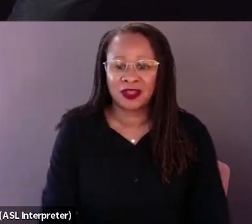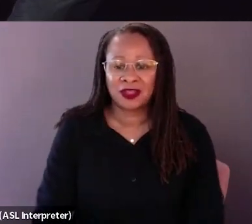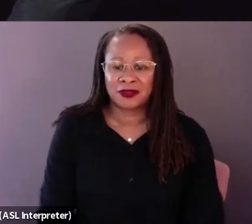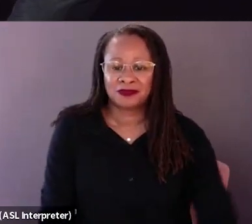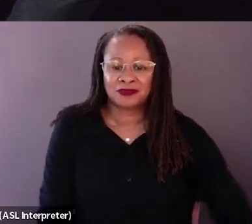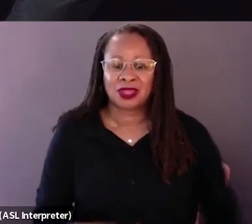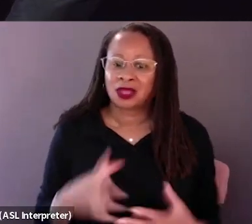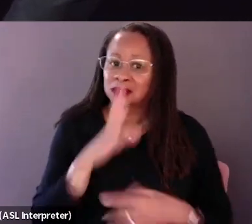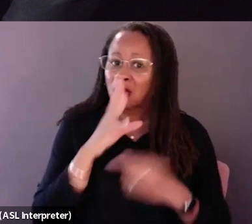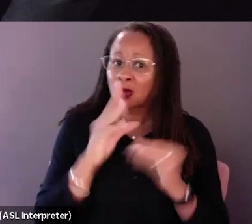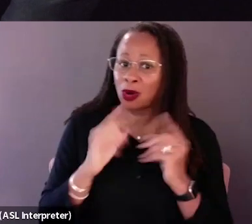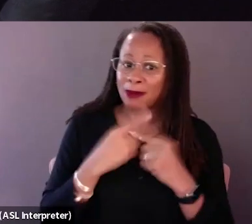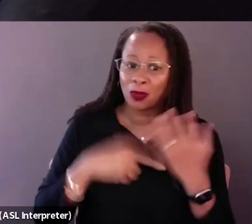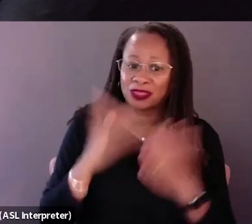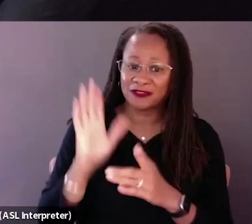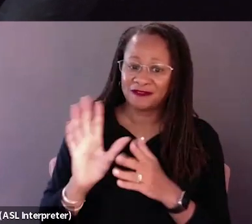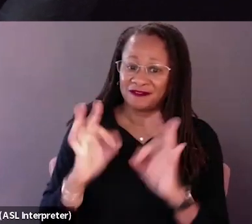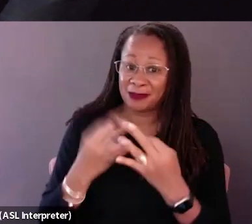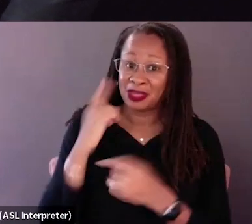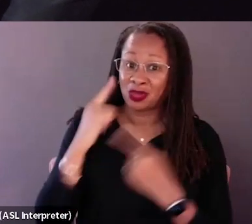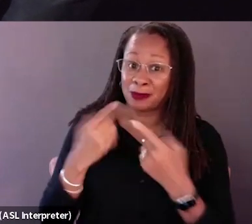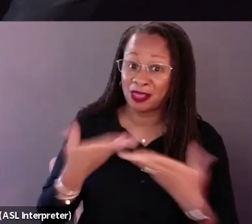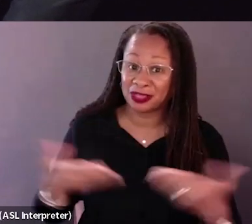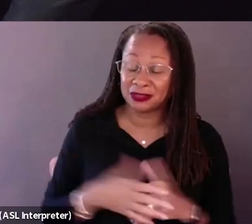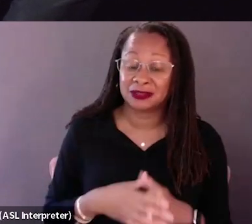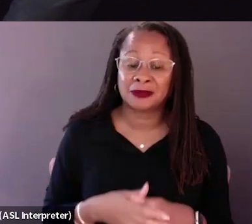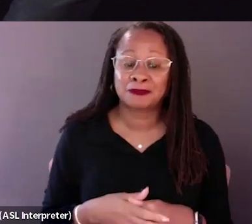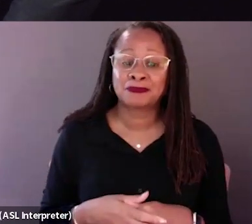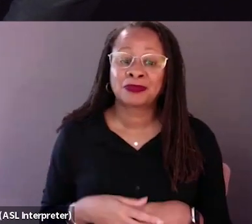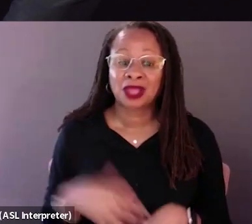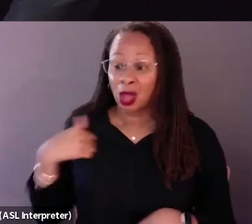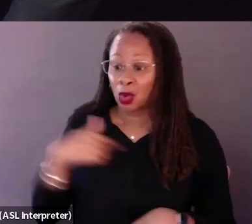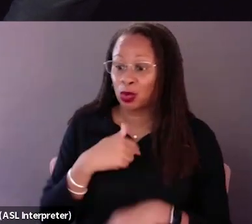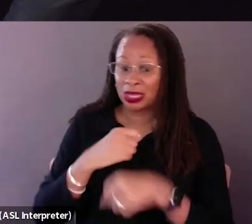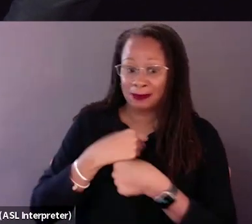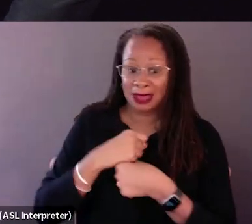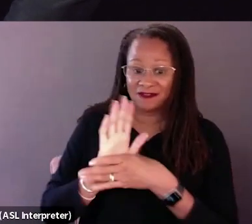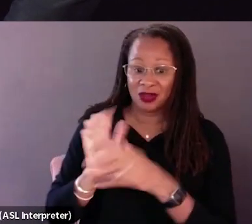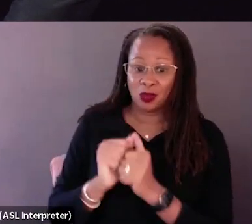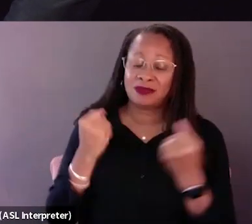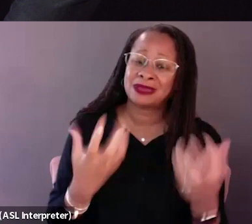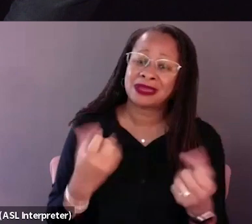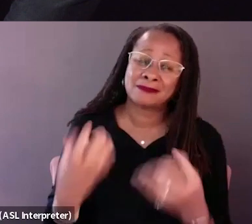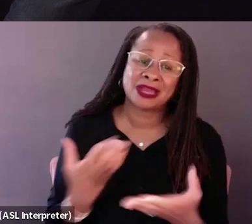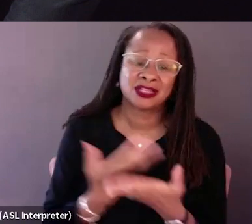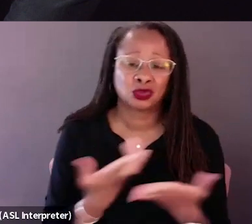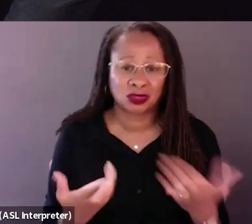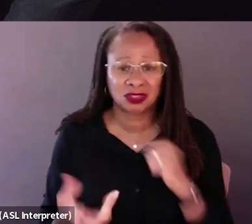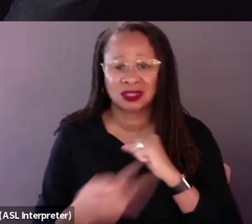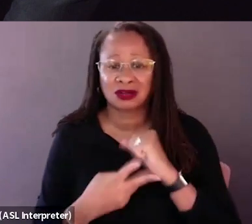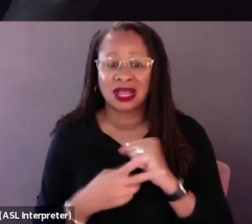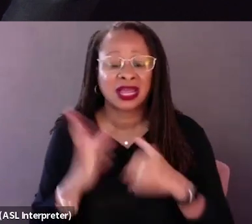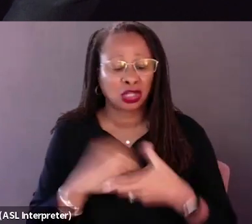family thought of this. So we made the film with the help of, so many archival sources, including the Johnson